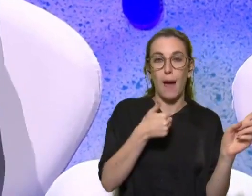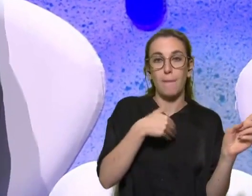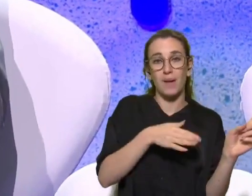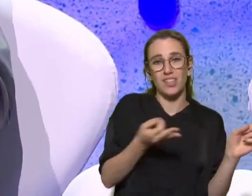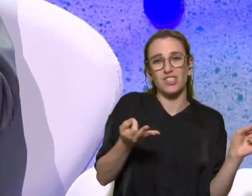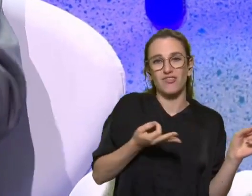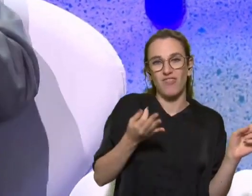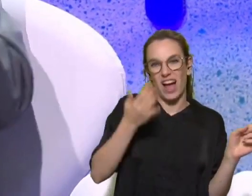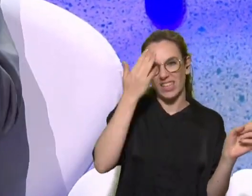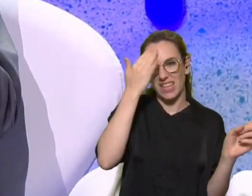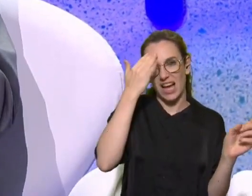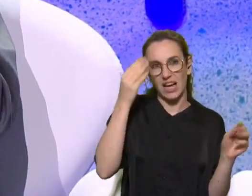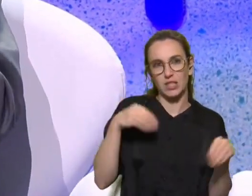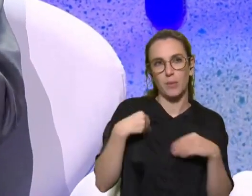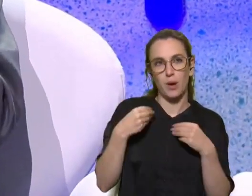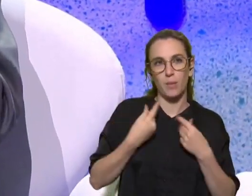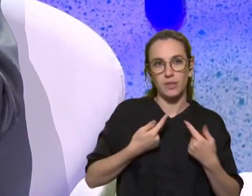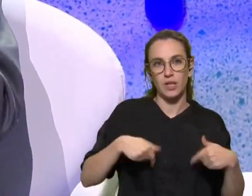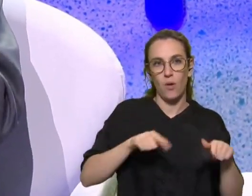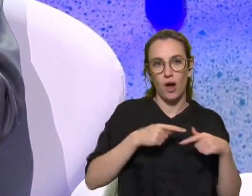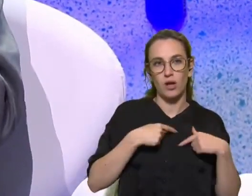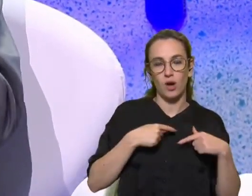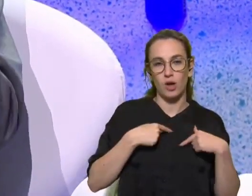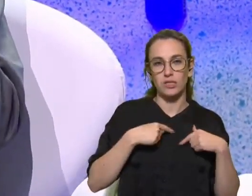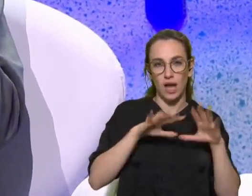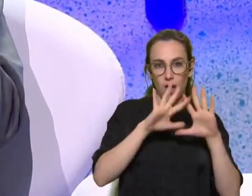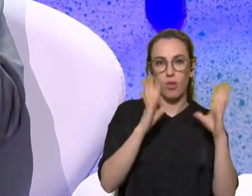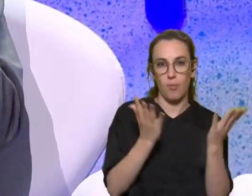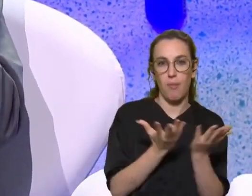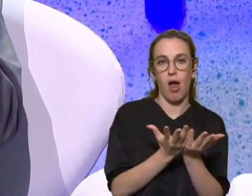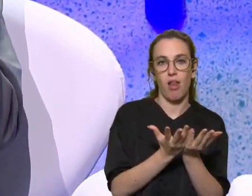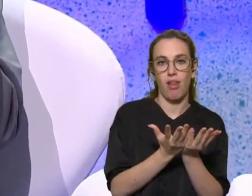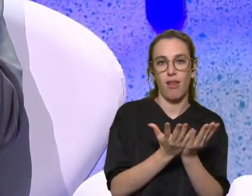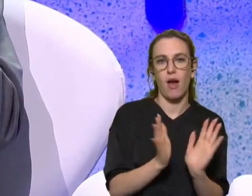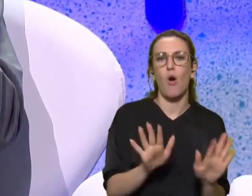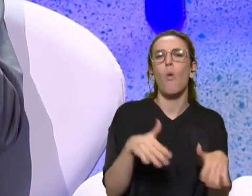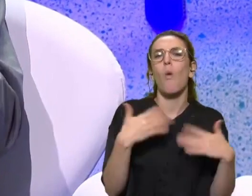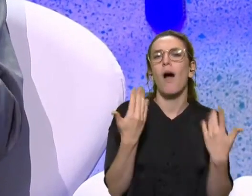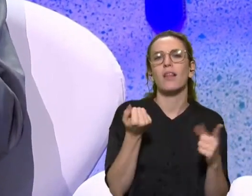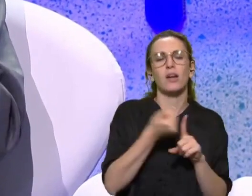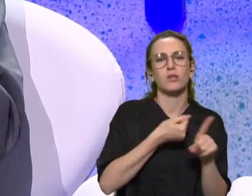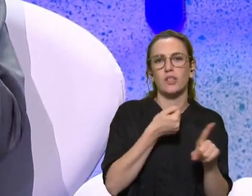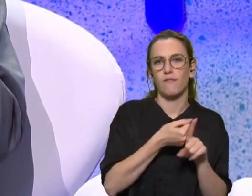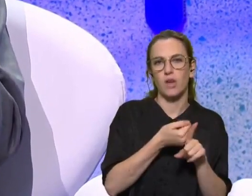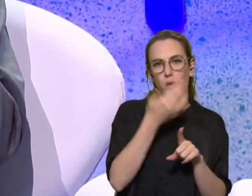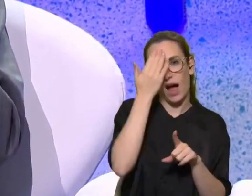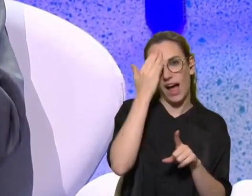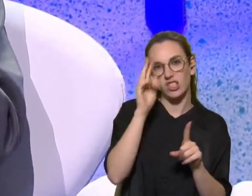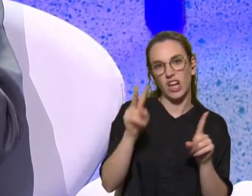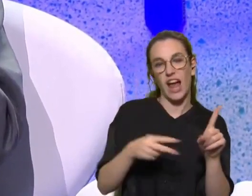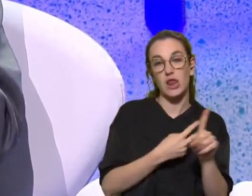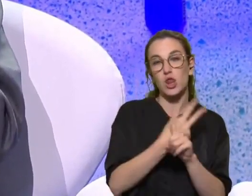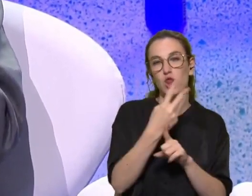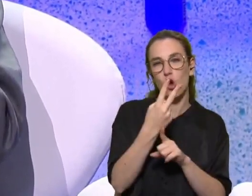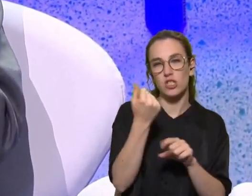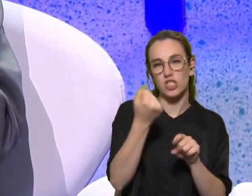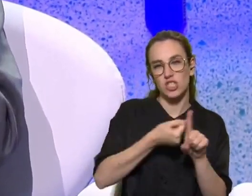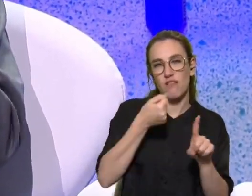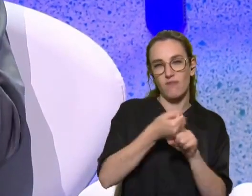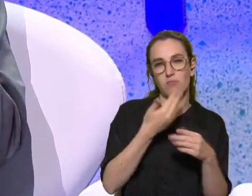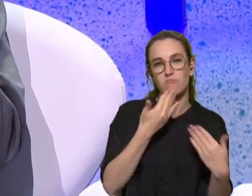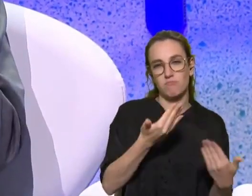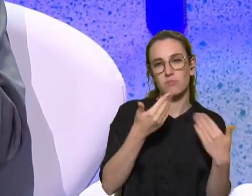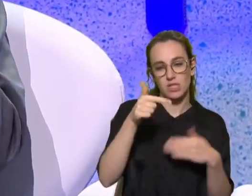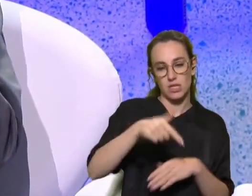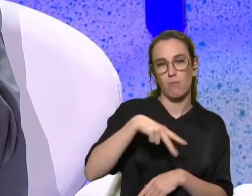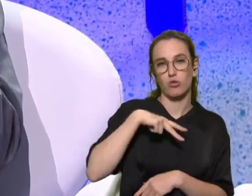analyzed this with the minister. Our overall concern, there are two main challenges in